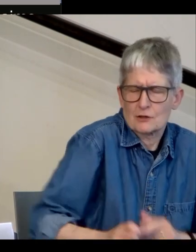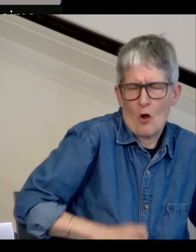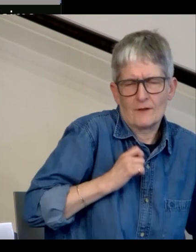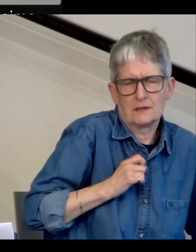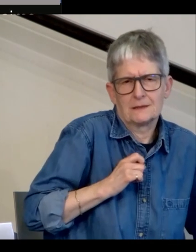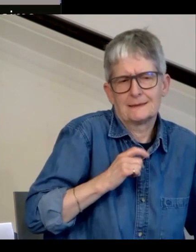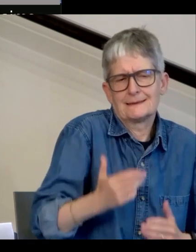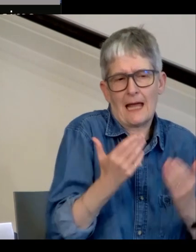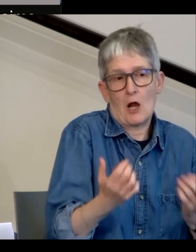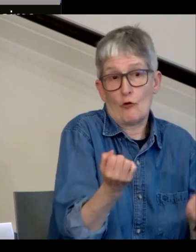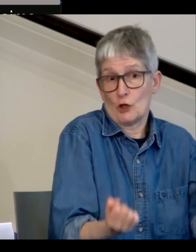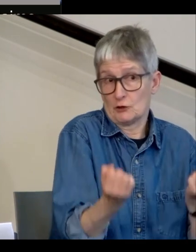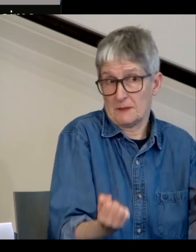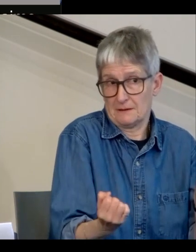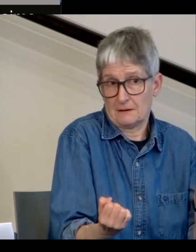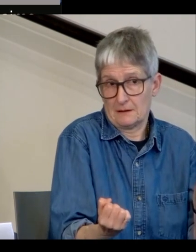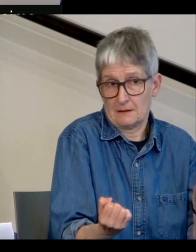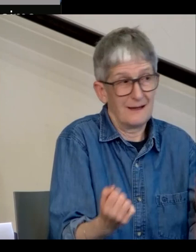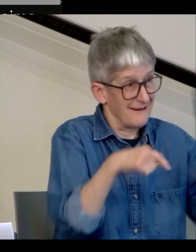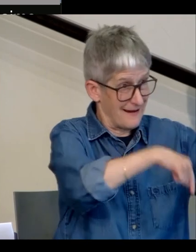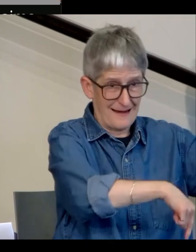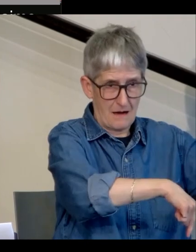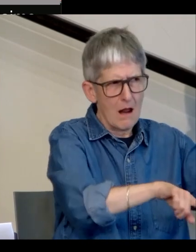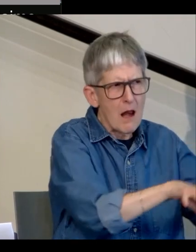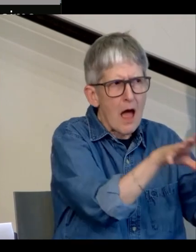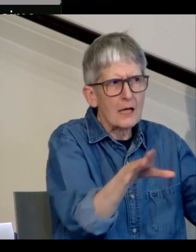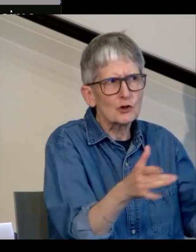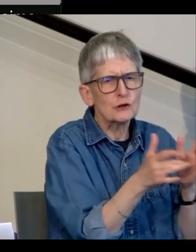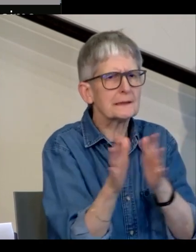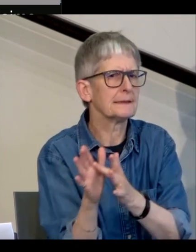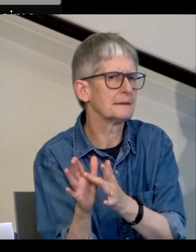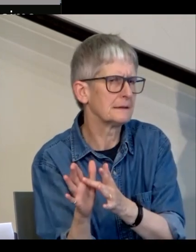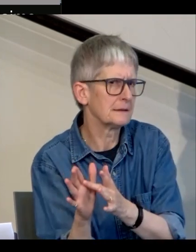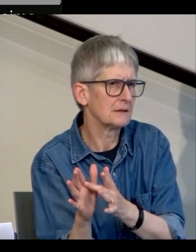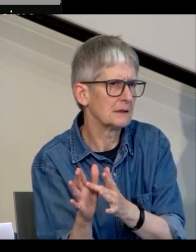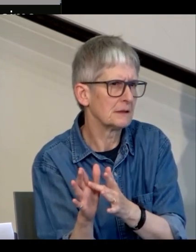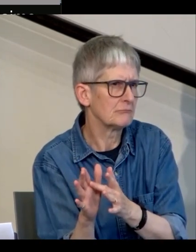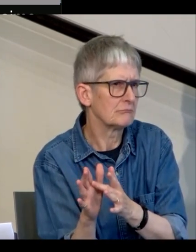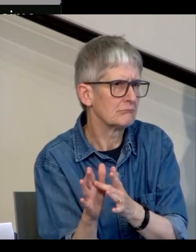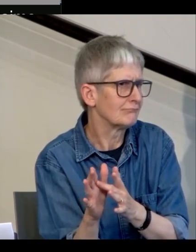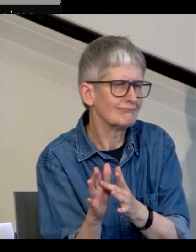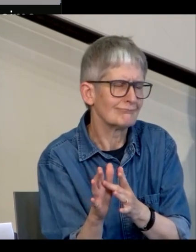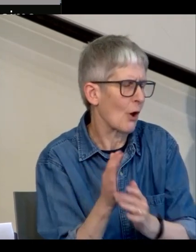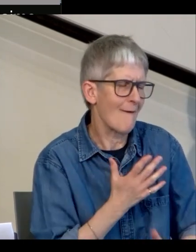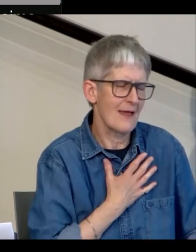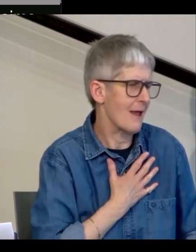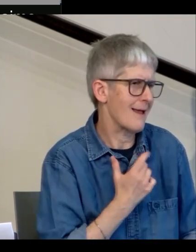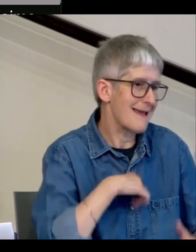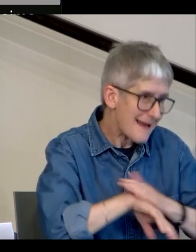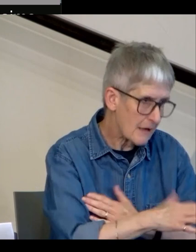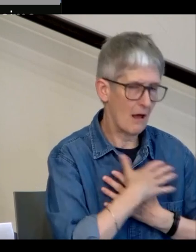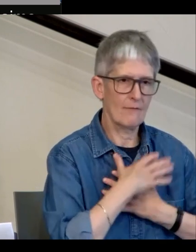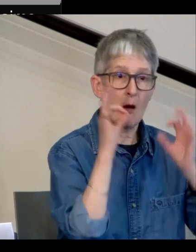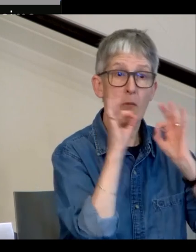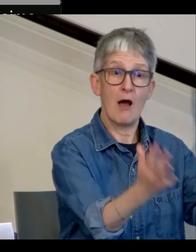judgment. In this world, we are like Jesus. There is no fear in love, but perfect